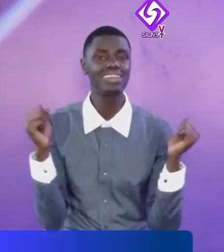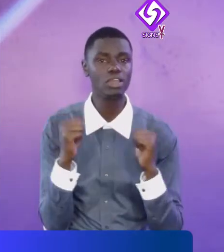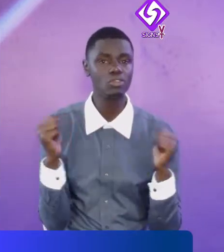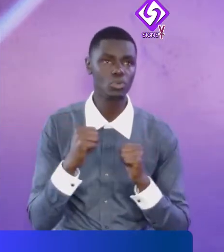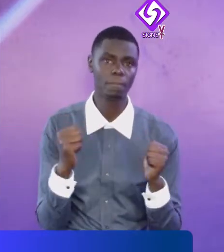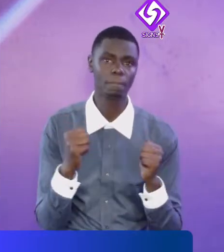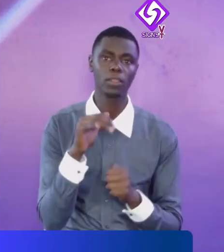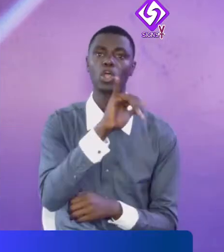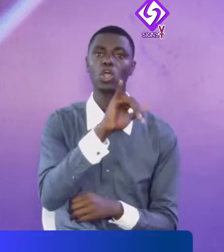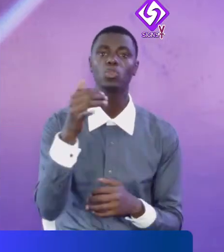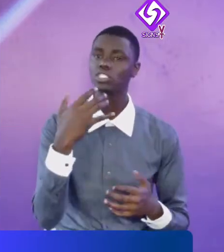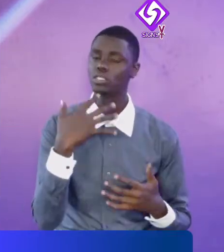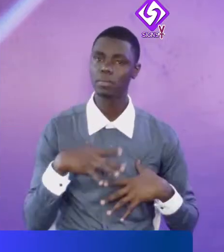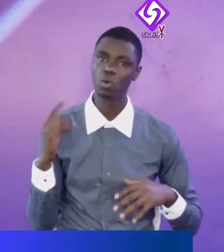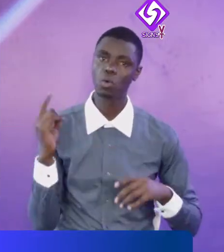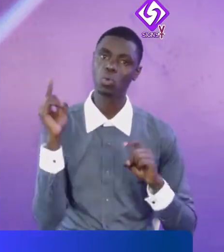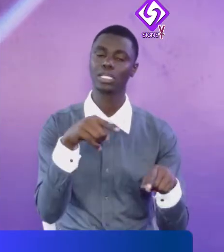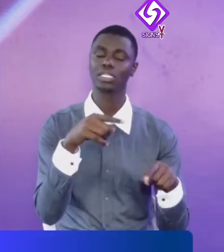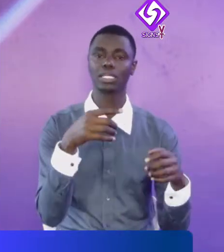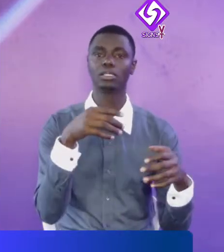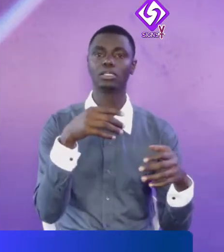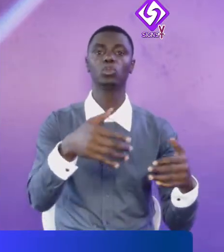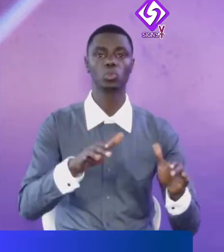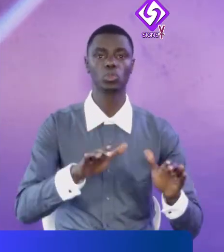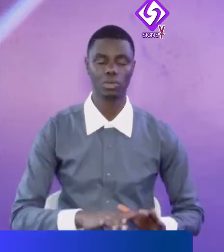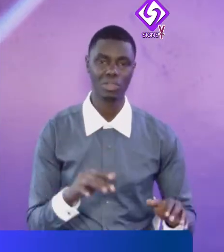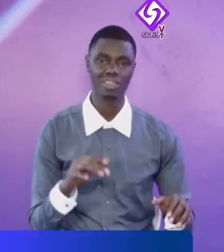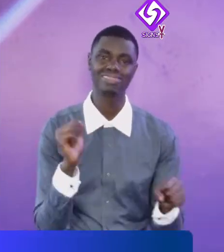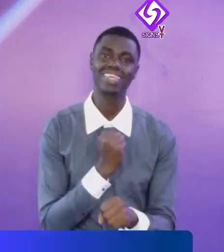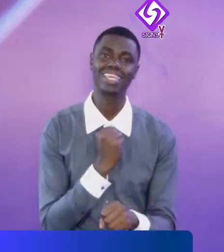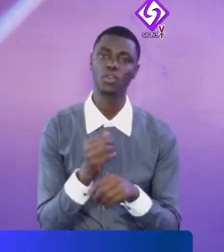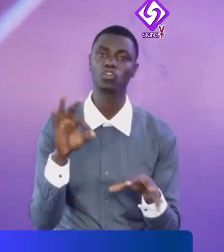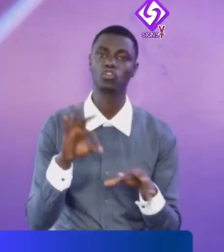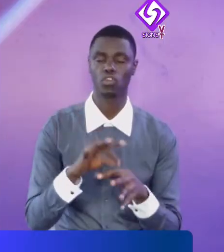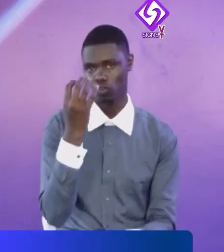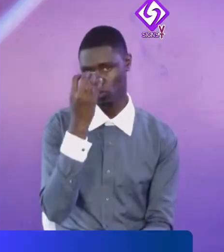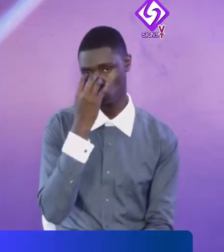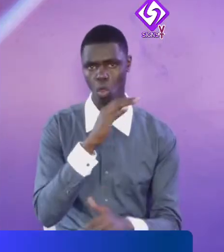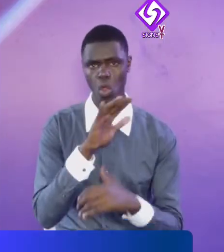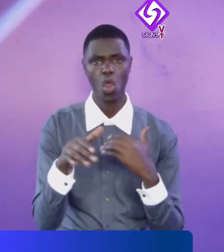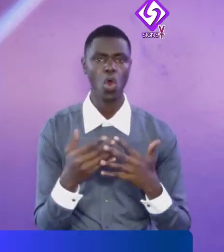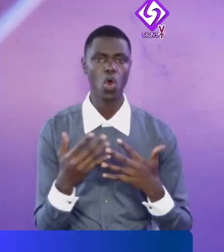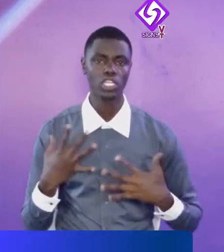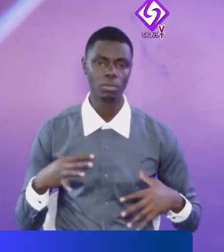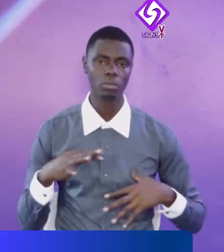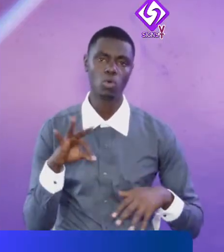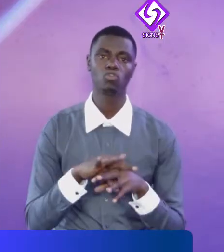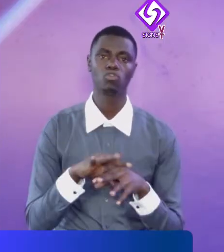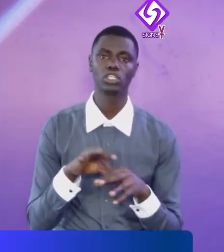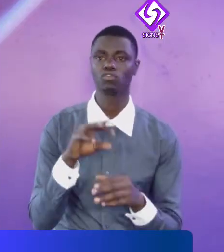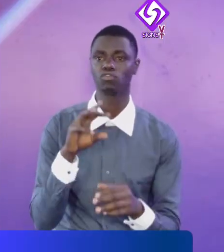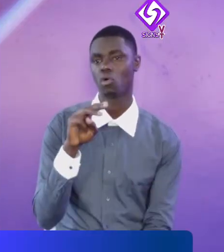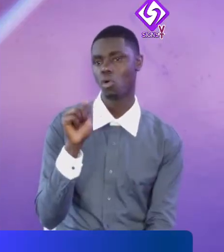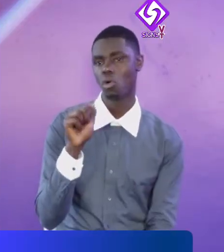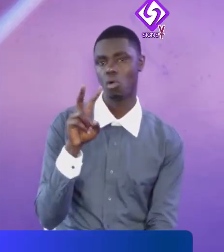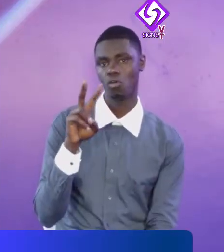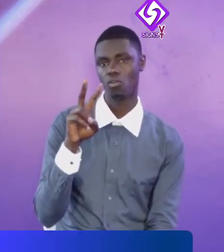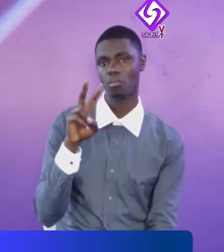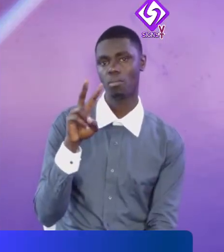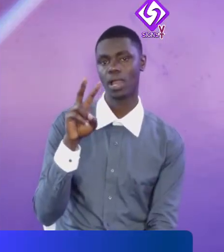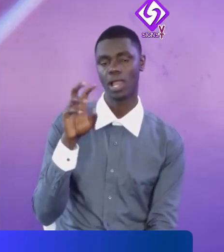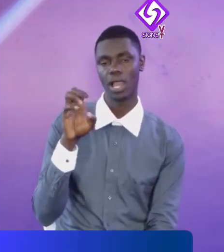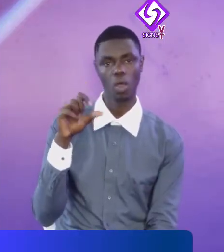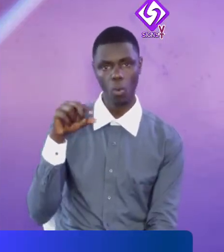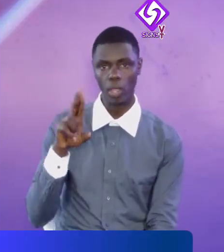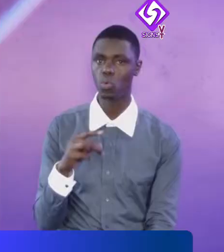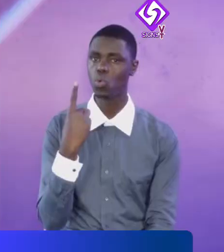where those who attended that burial Yeah. cannot vote for William Ruto. All the people who voted in Mawego, who buried Ojwang in Mawego, will